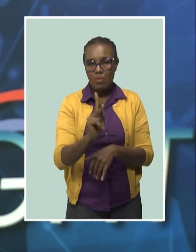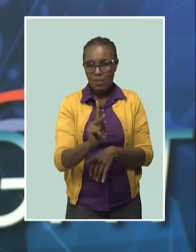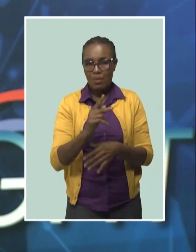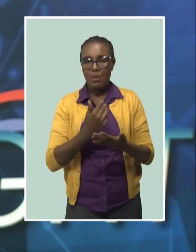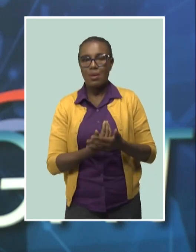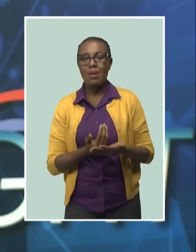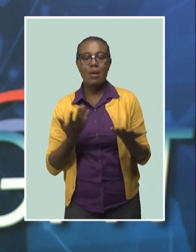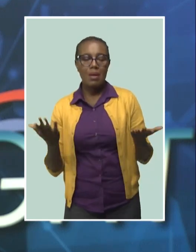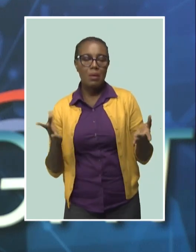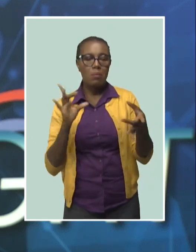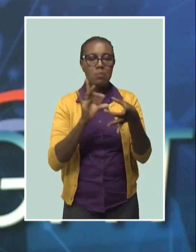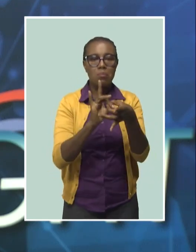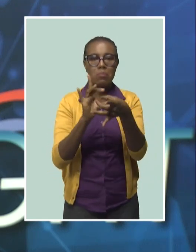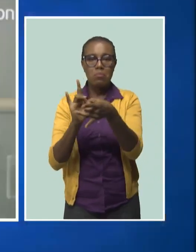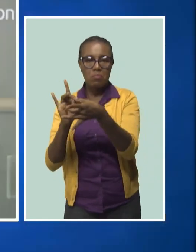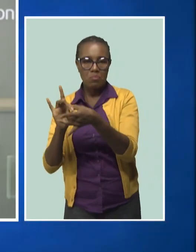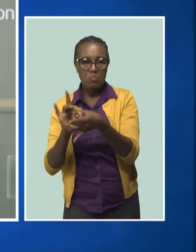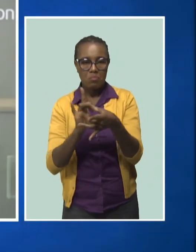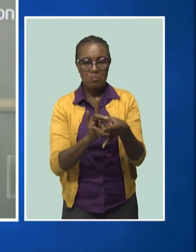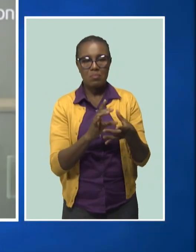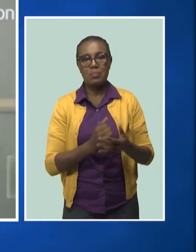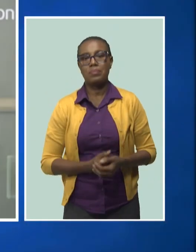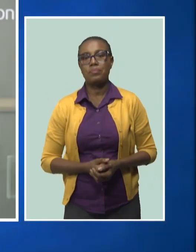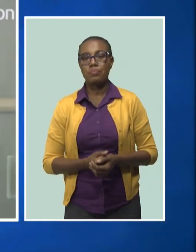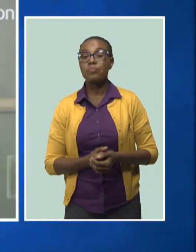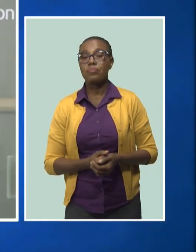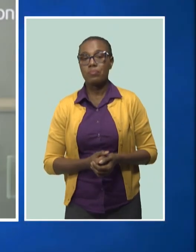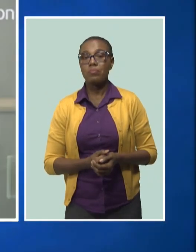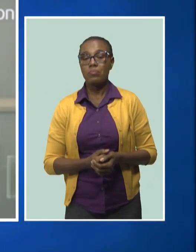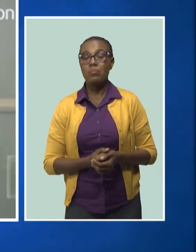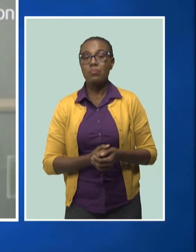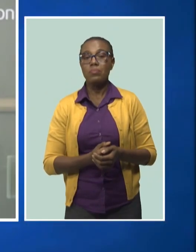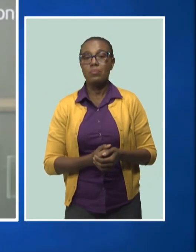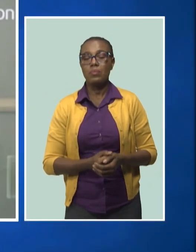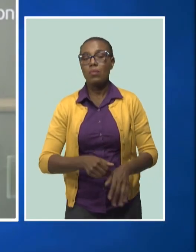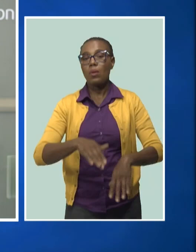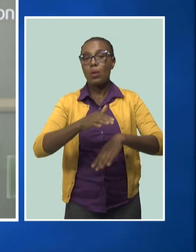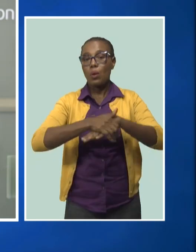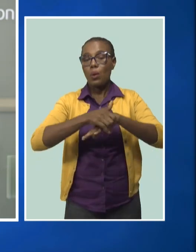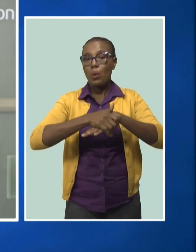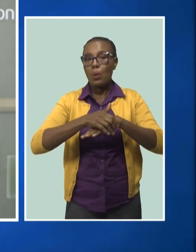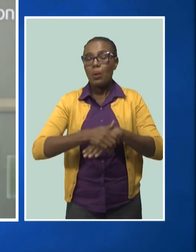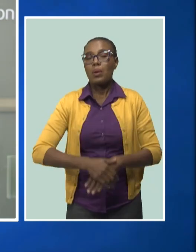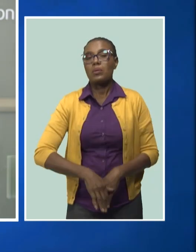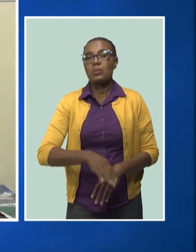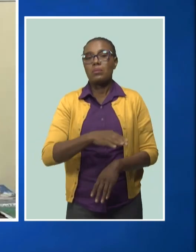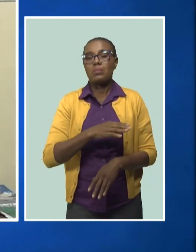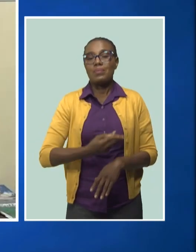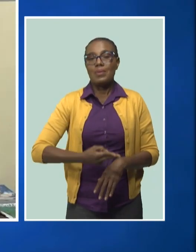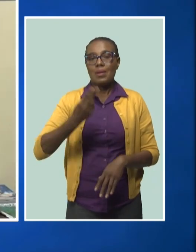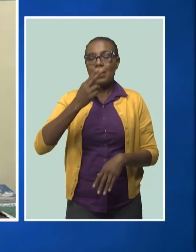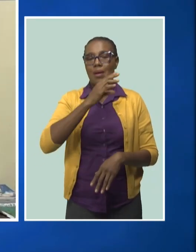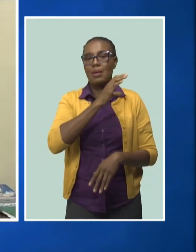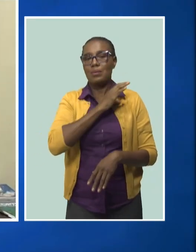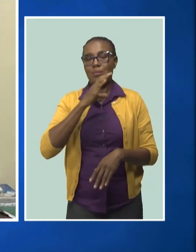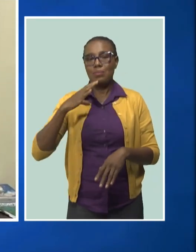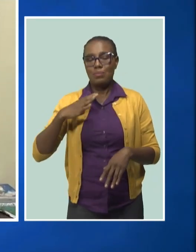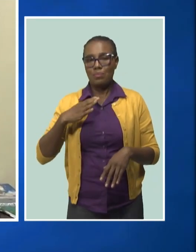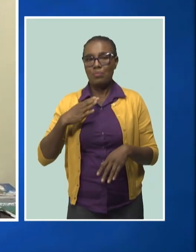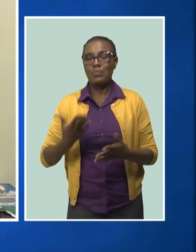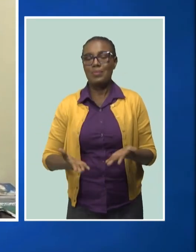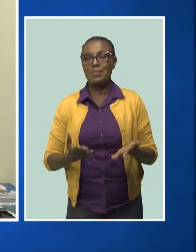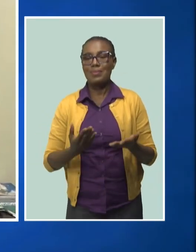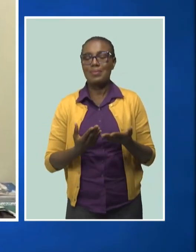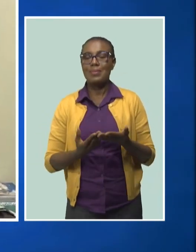links. The British High Commission is really excited to be taking 3 young, passionate and talented